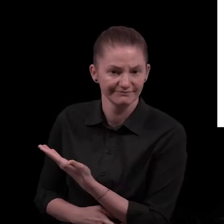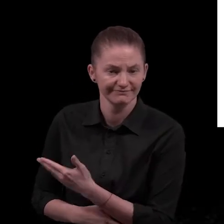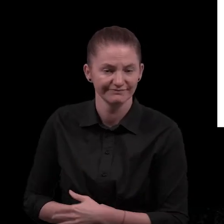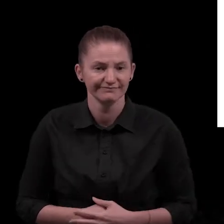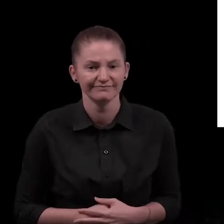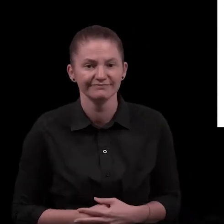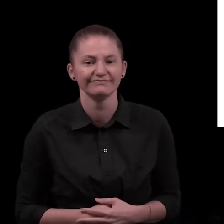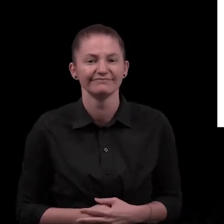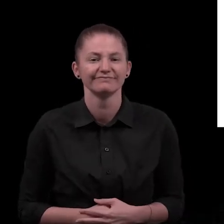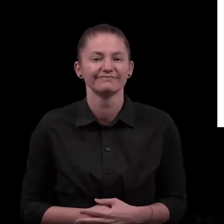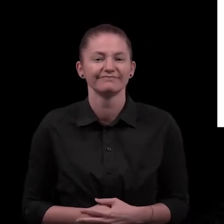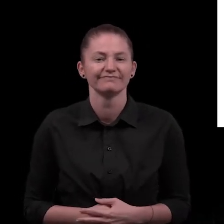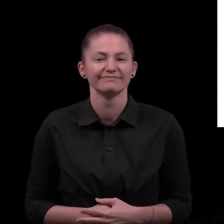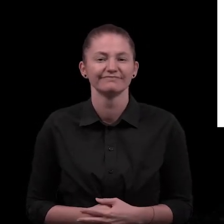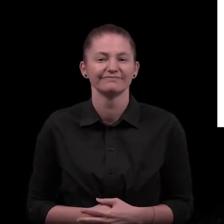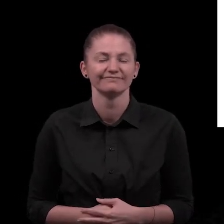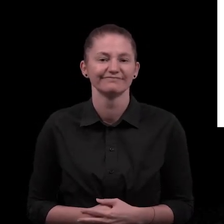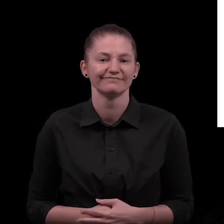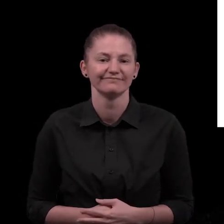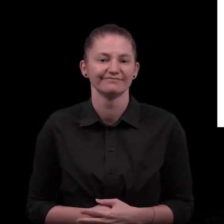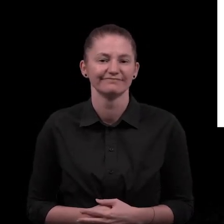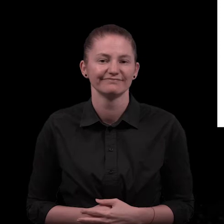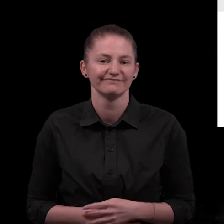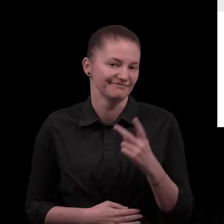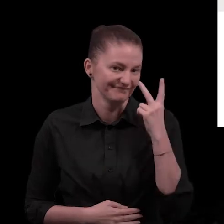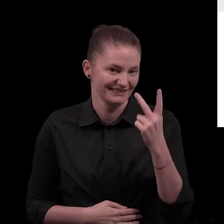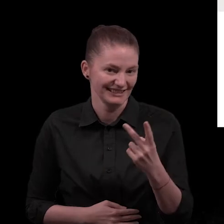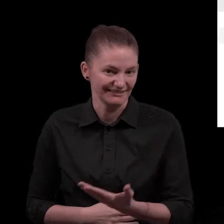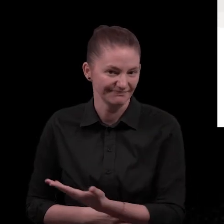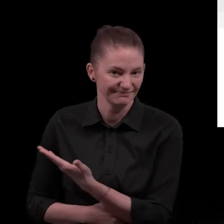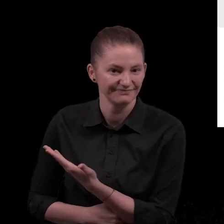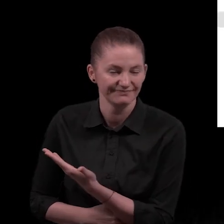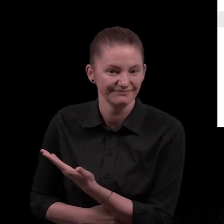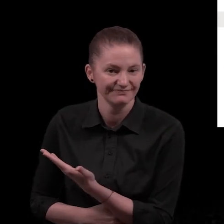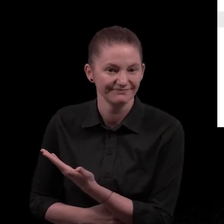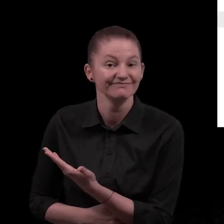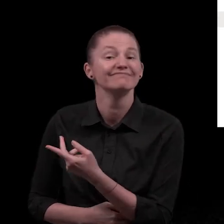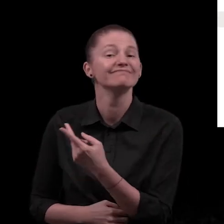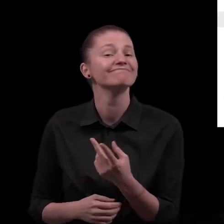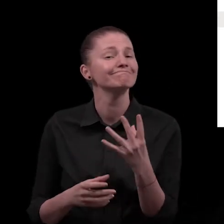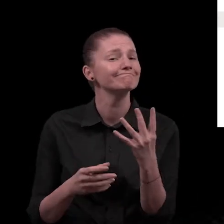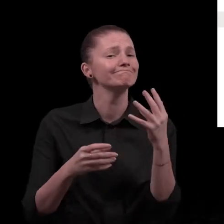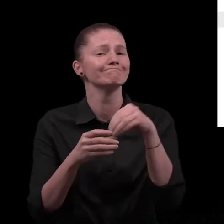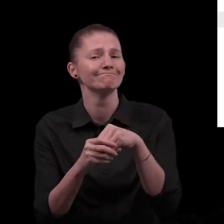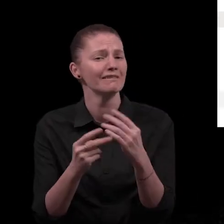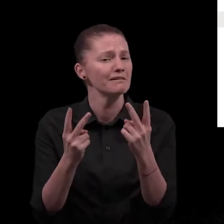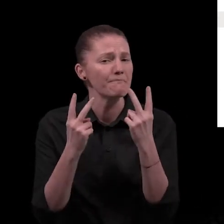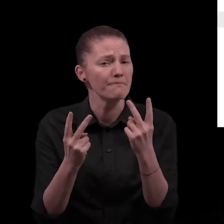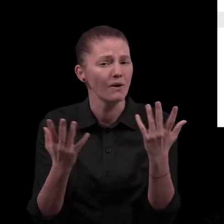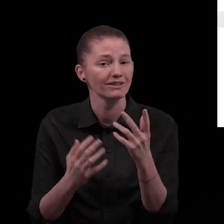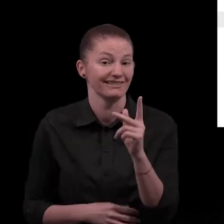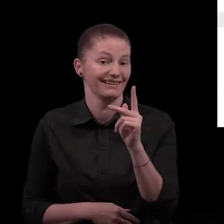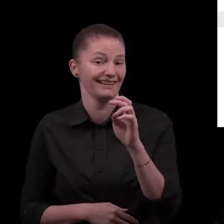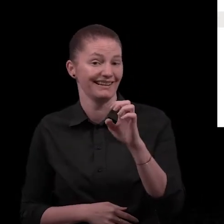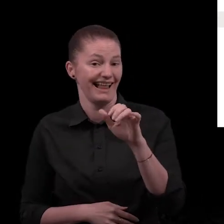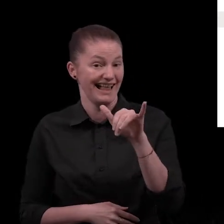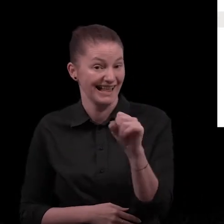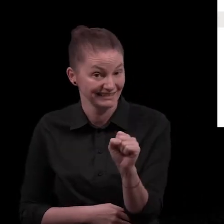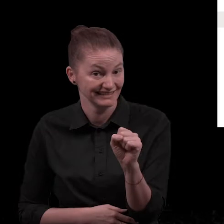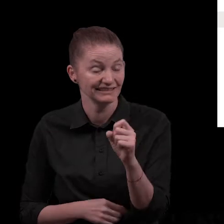earlier. Here's the icon for it. If we click into this resource, the main thing we're going to need to use are the keys and